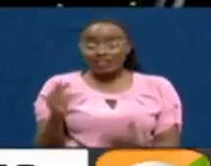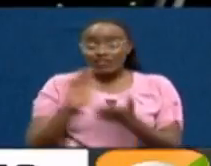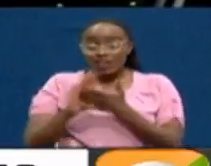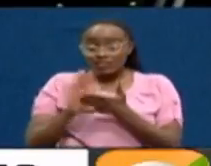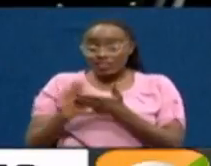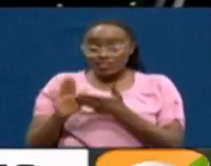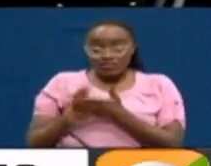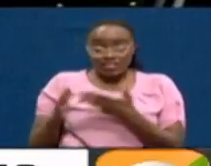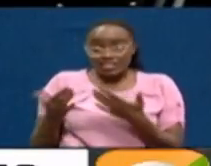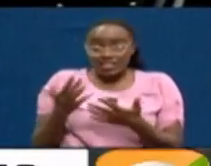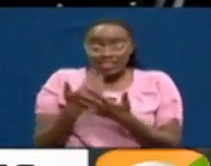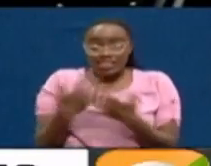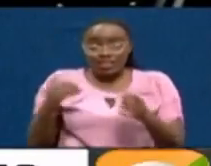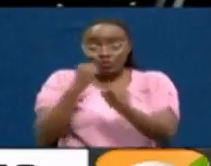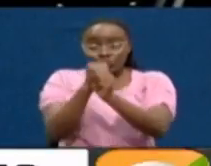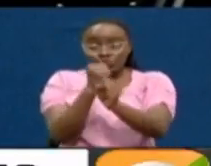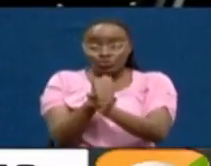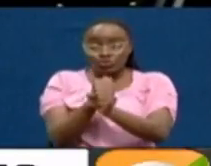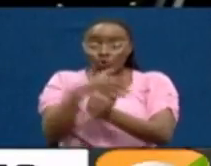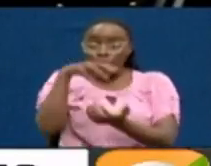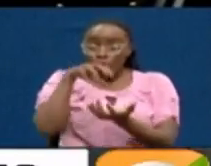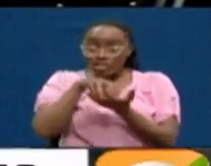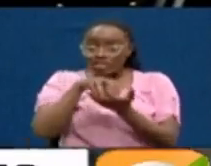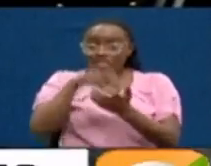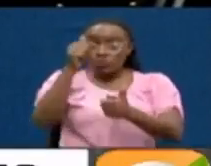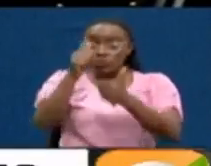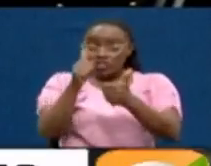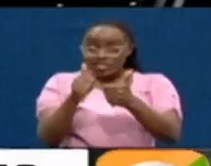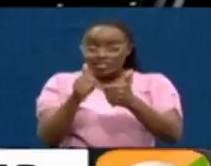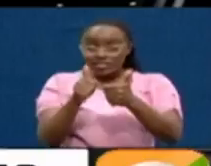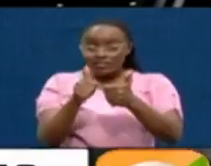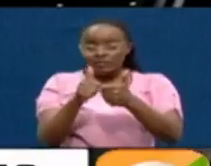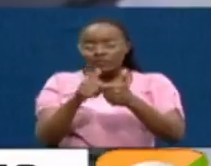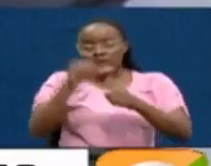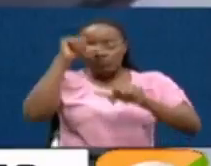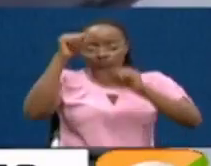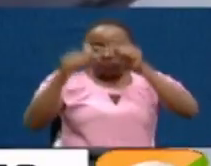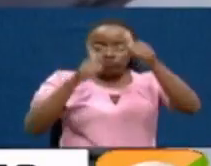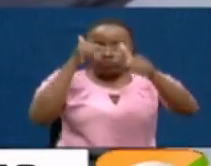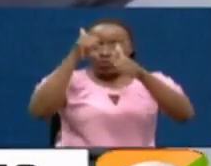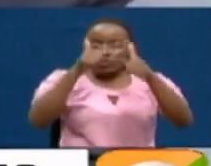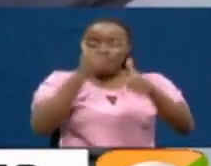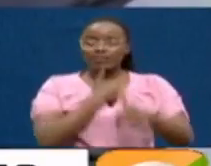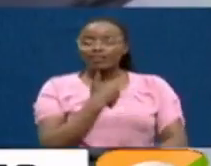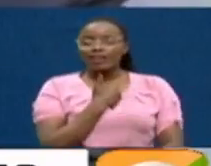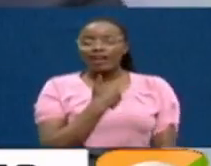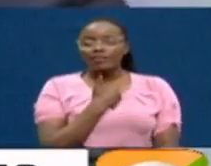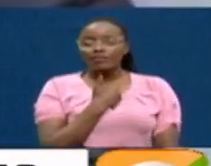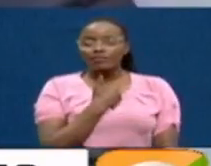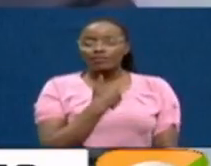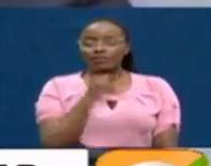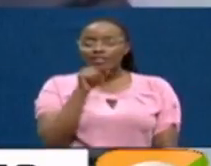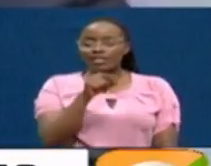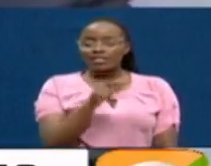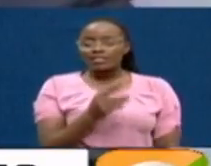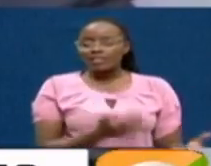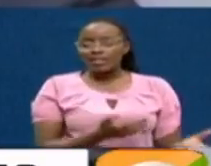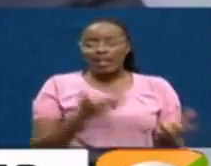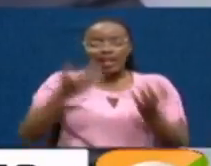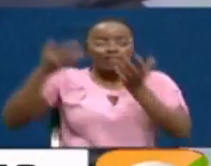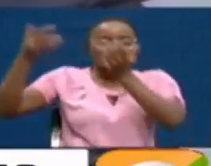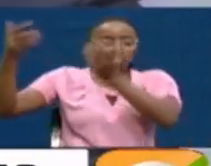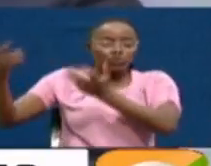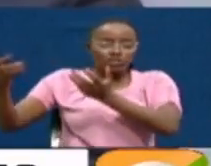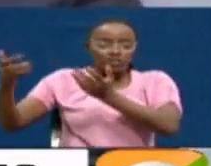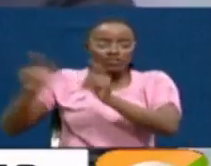is, I also say that content, which is basically what creatives produce, all right, is an export product. It has